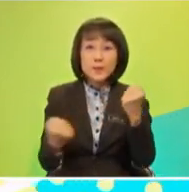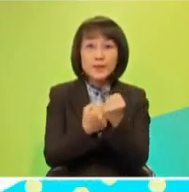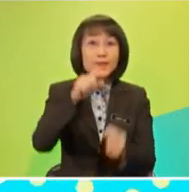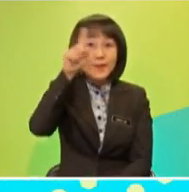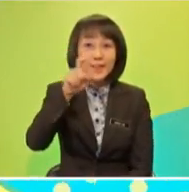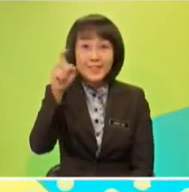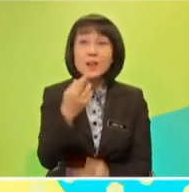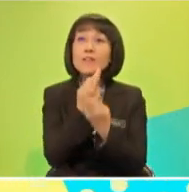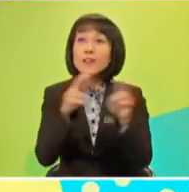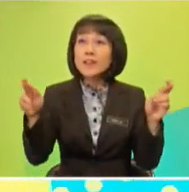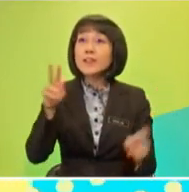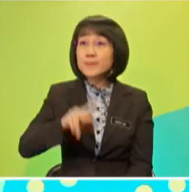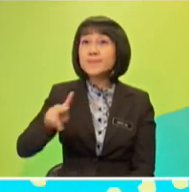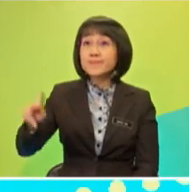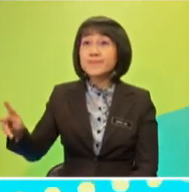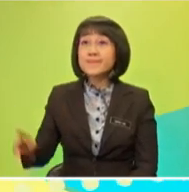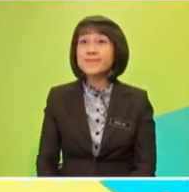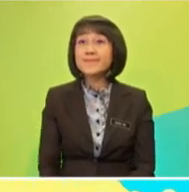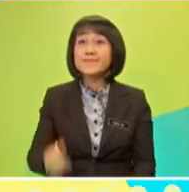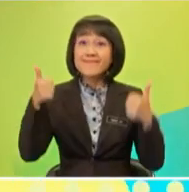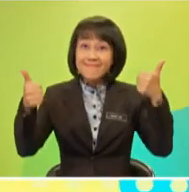ready, pupils out there?